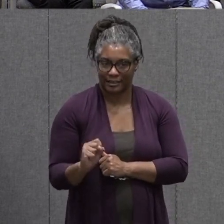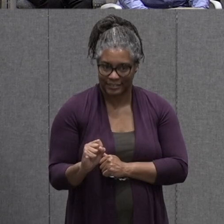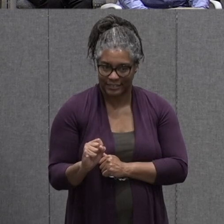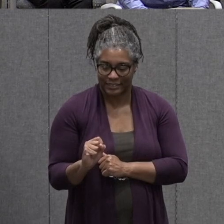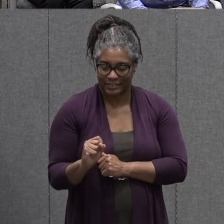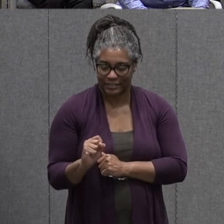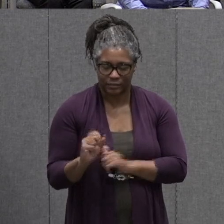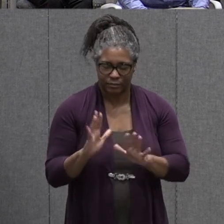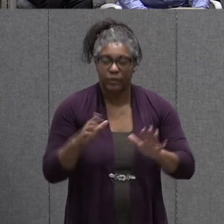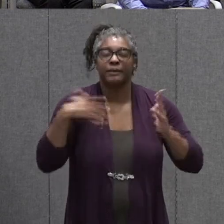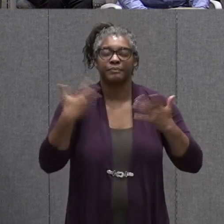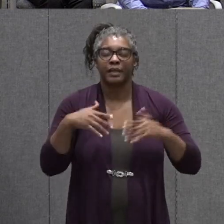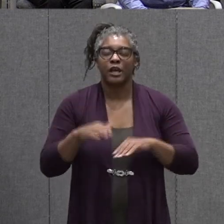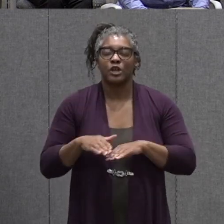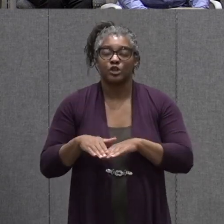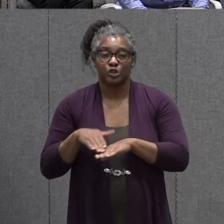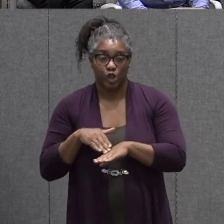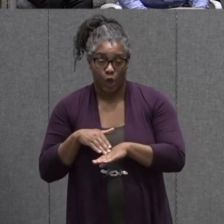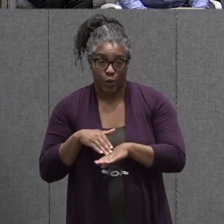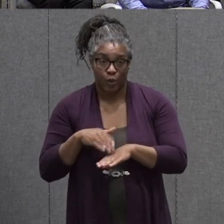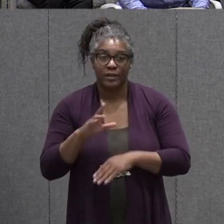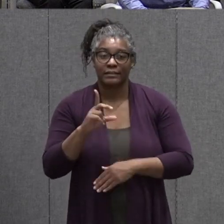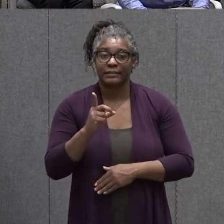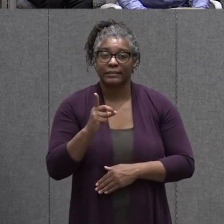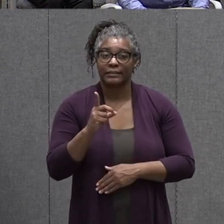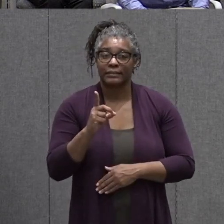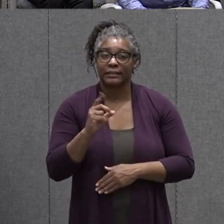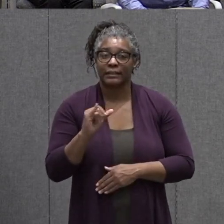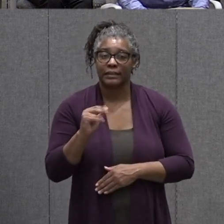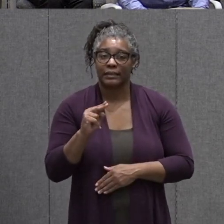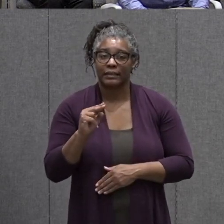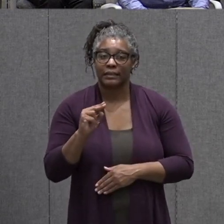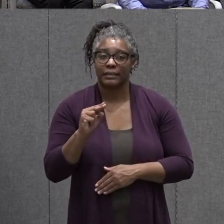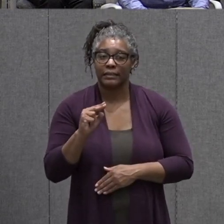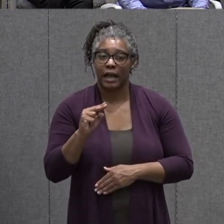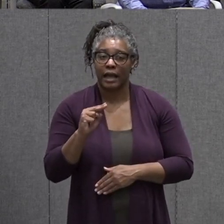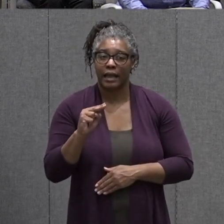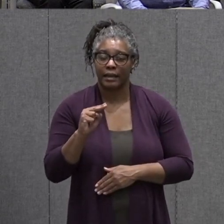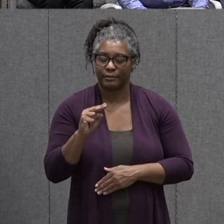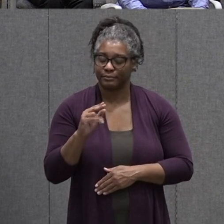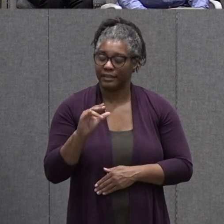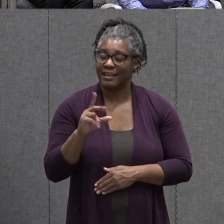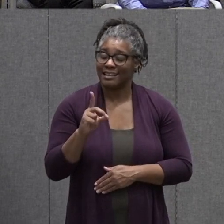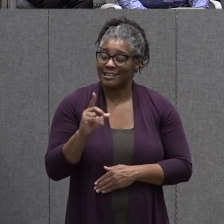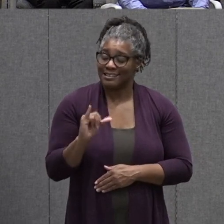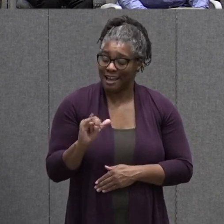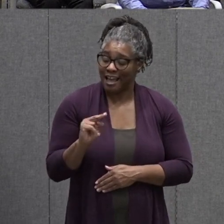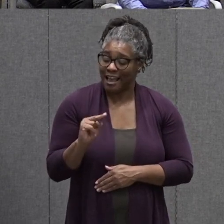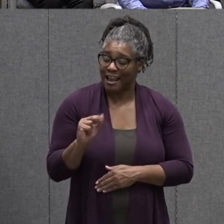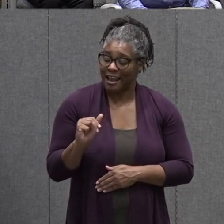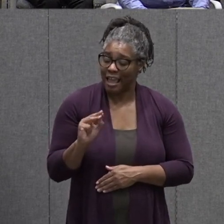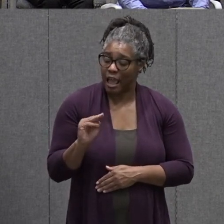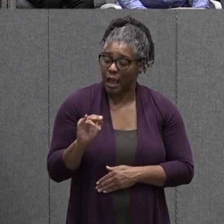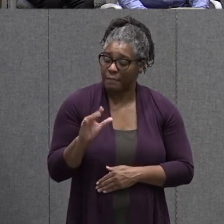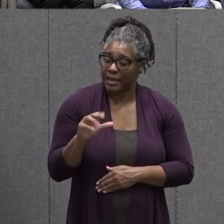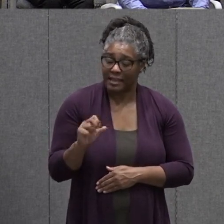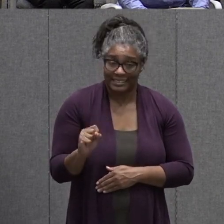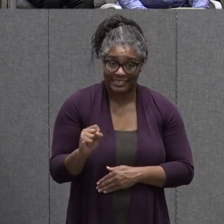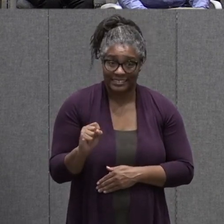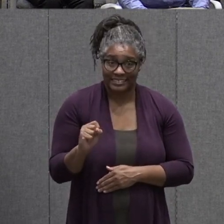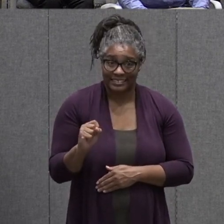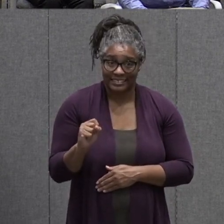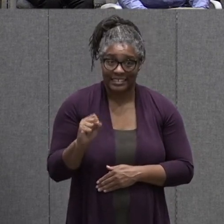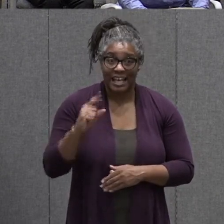tempo. Then we'll experience some dynamics, loud and quiet. And then we're going to play with